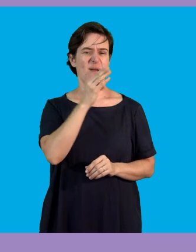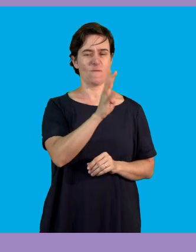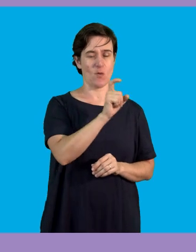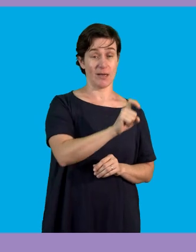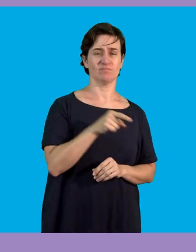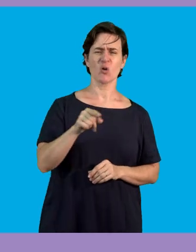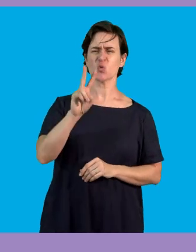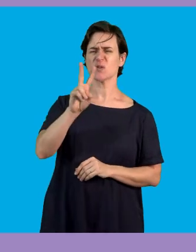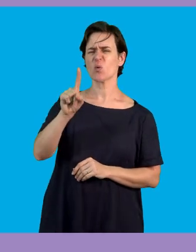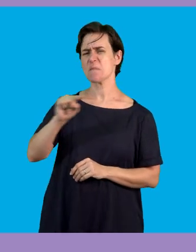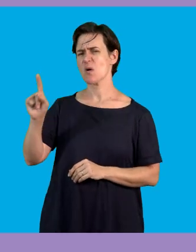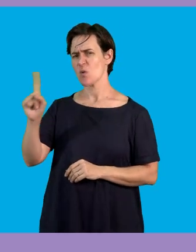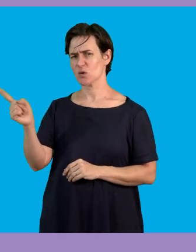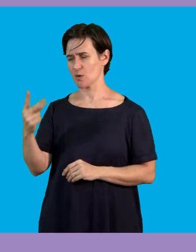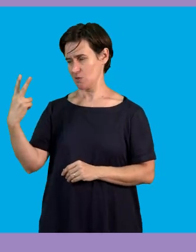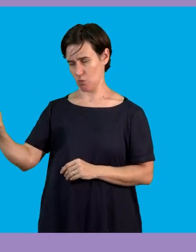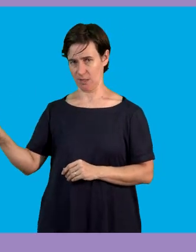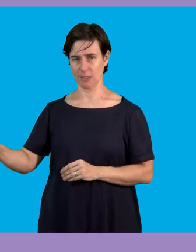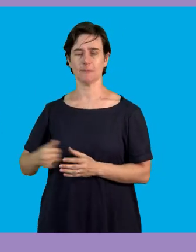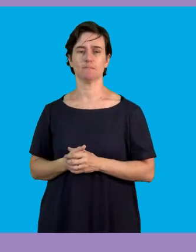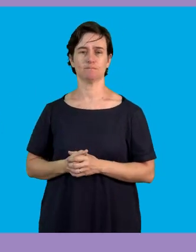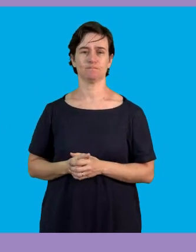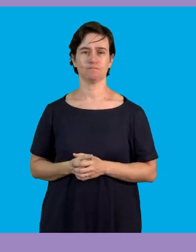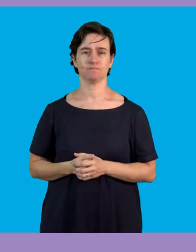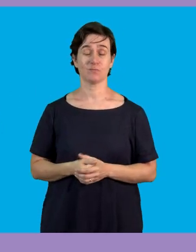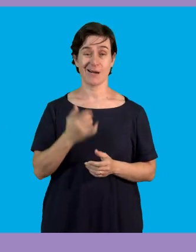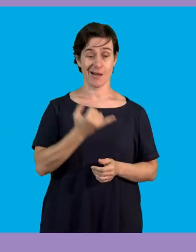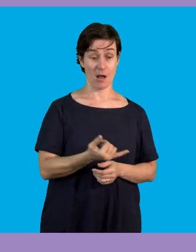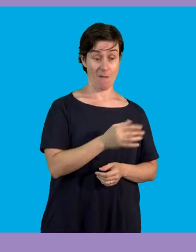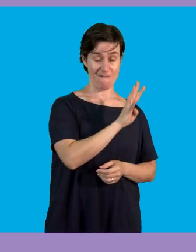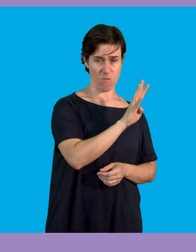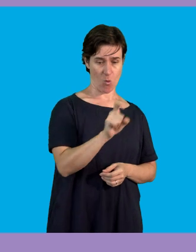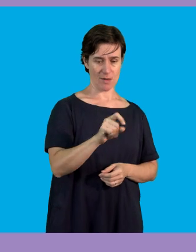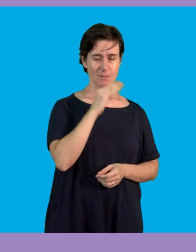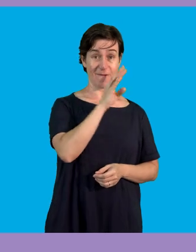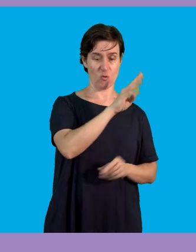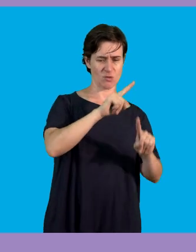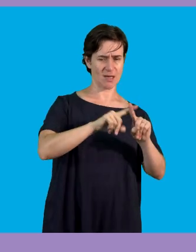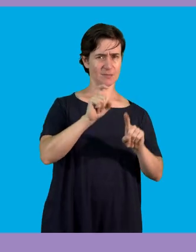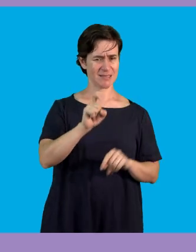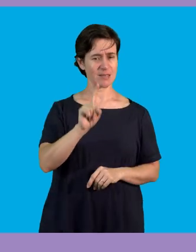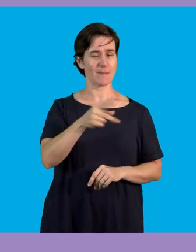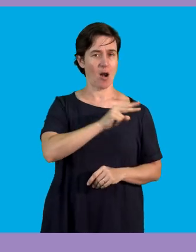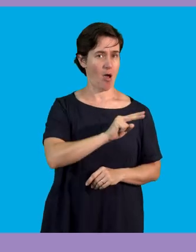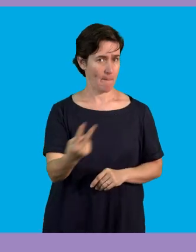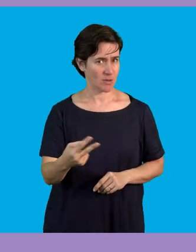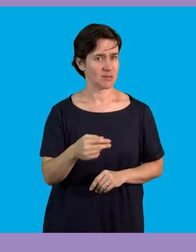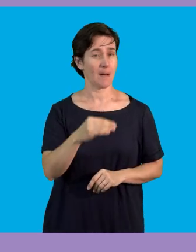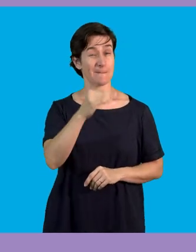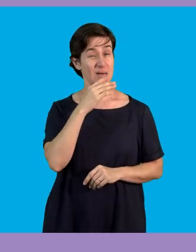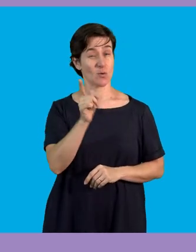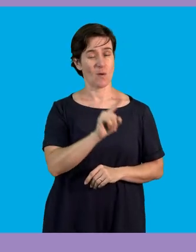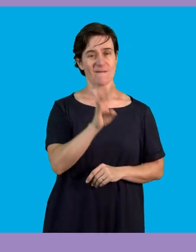4x. 21 minus 1 is 20. And then 4 and x are multiplied, therefore we need